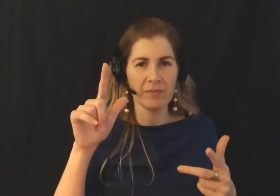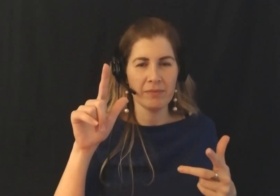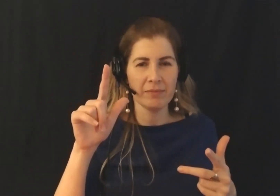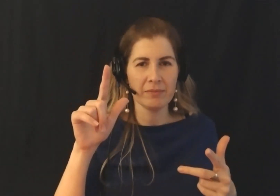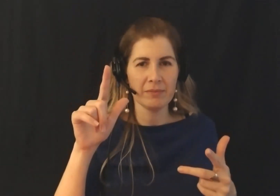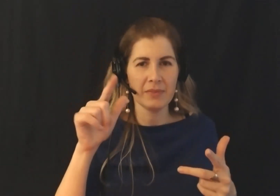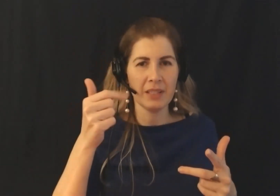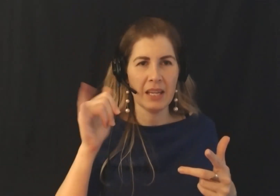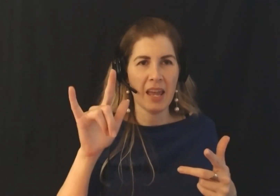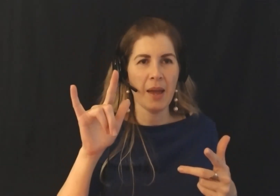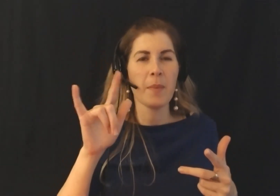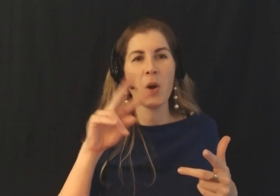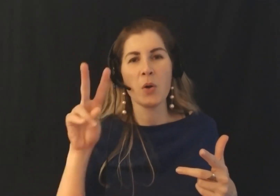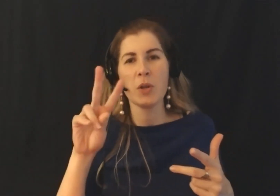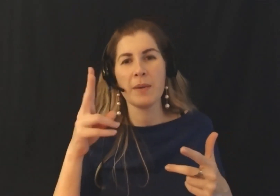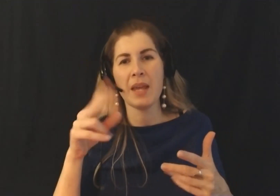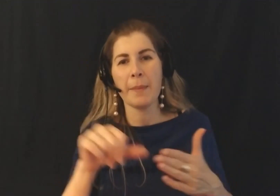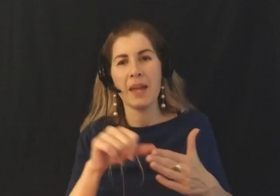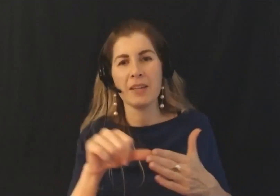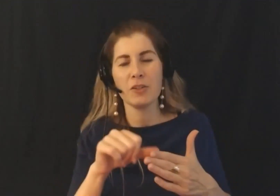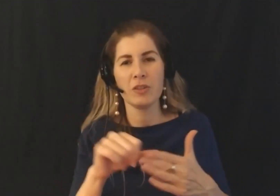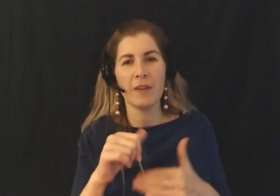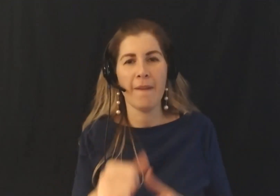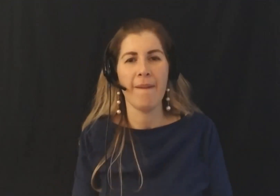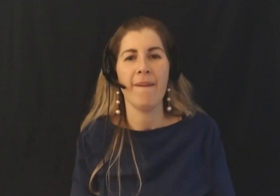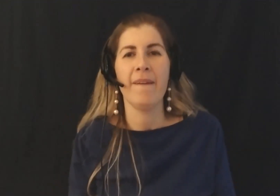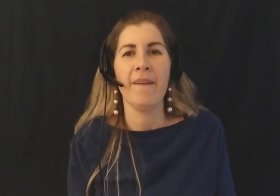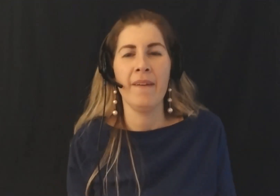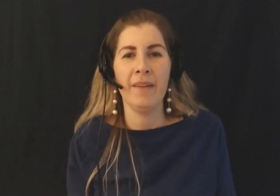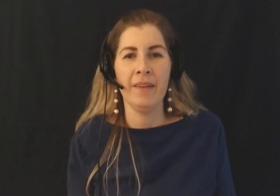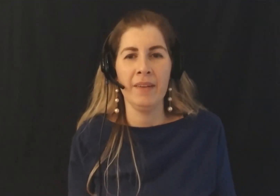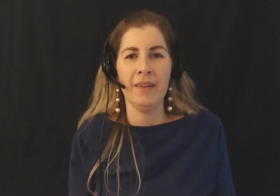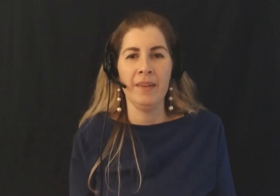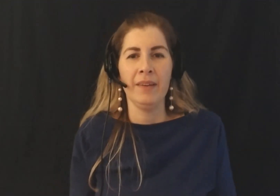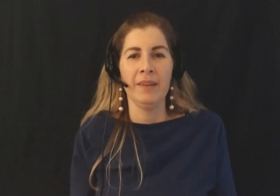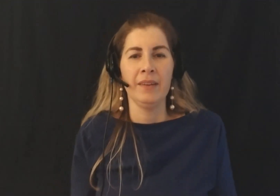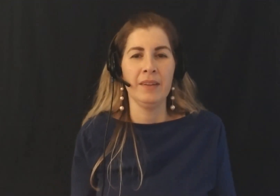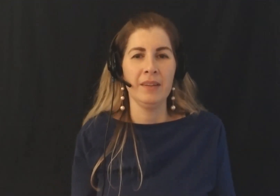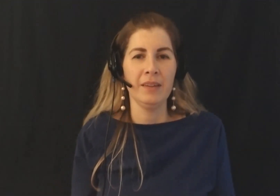I'm going to go to page 2 to make sure if I see anyone. All right.